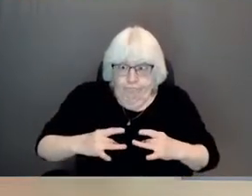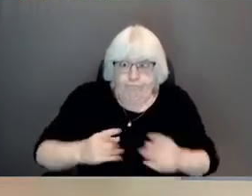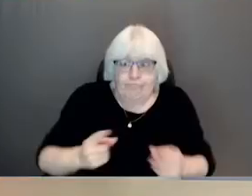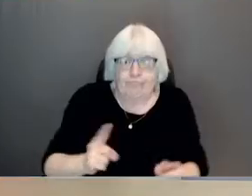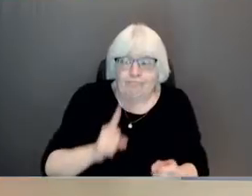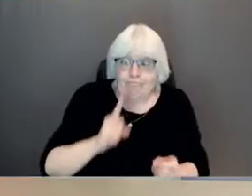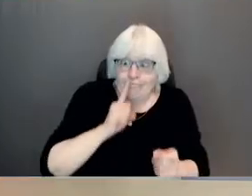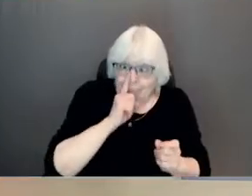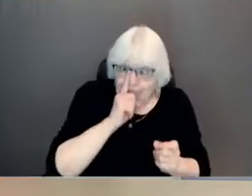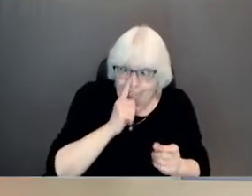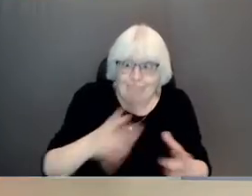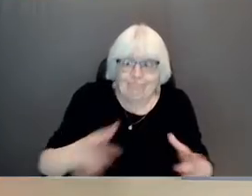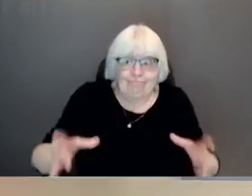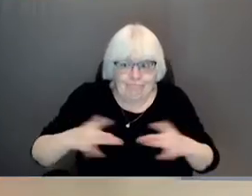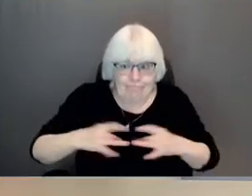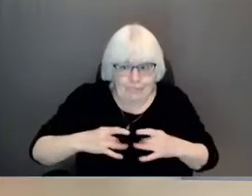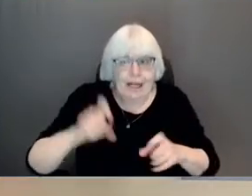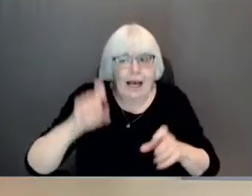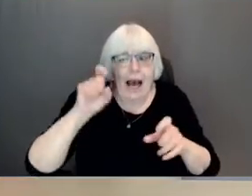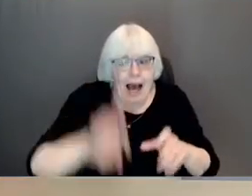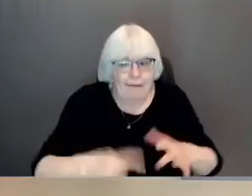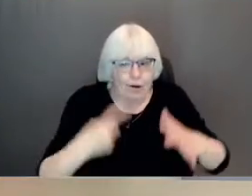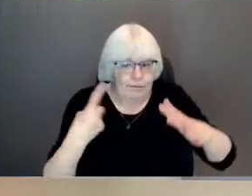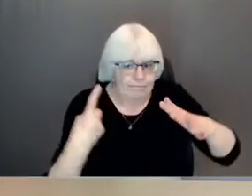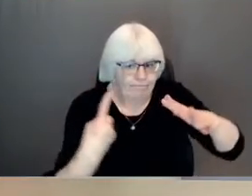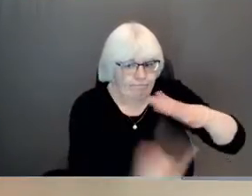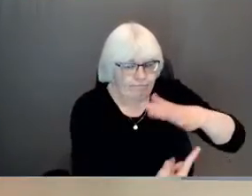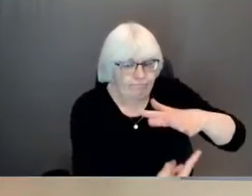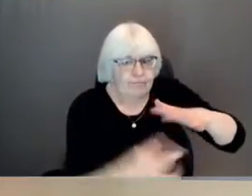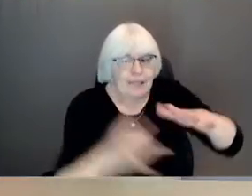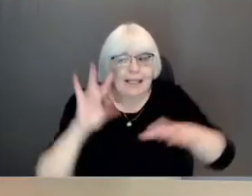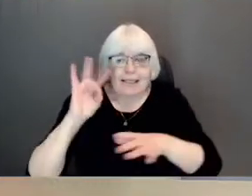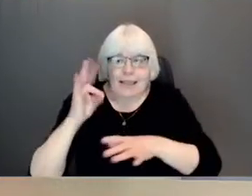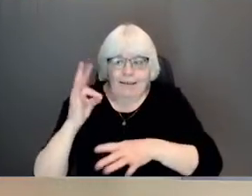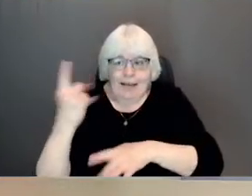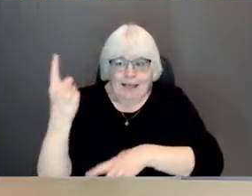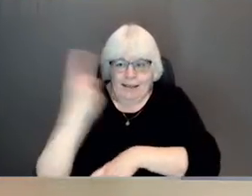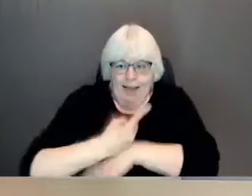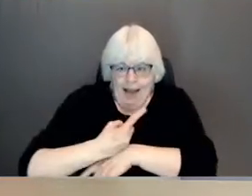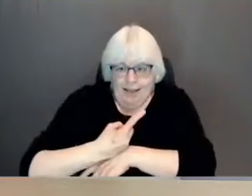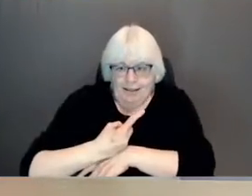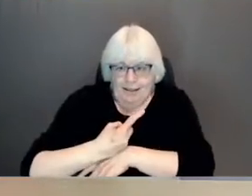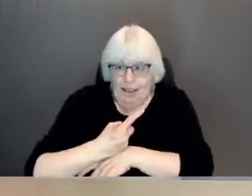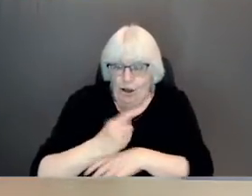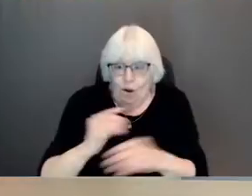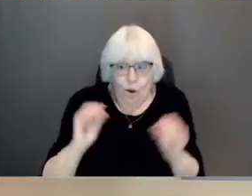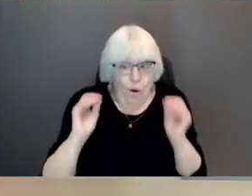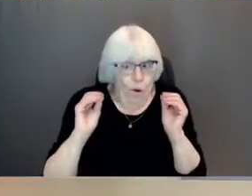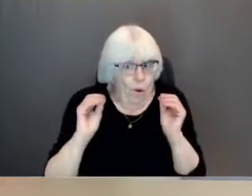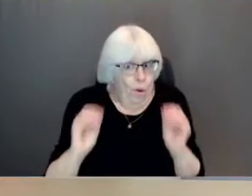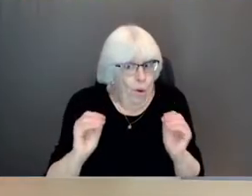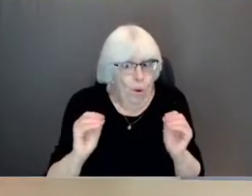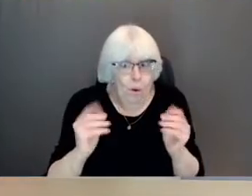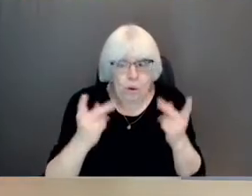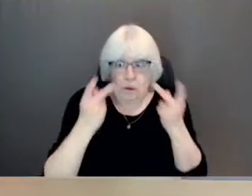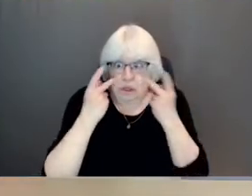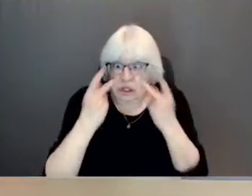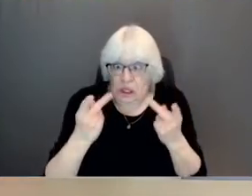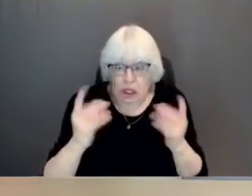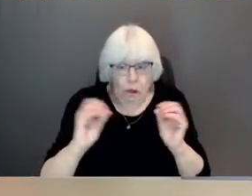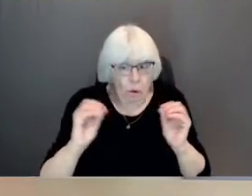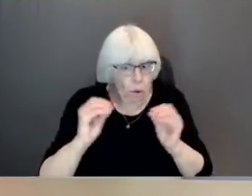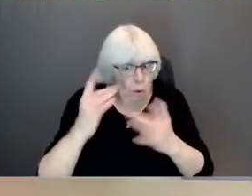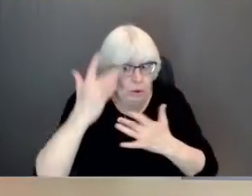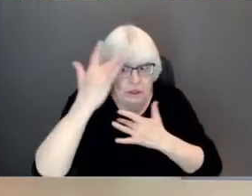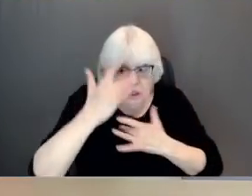may leave isolation after 7 days if they do not have symptoms or if symptoms are improving, including no fever for at least